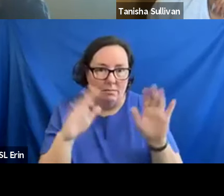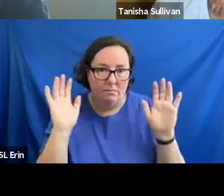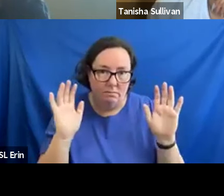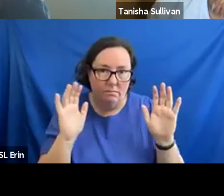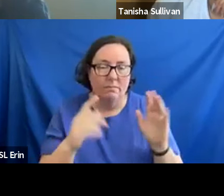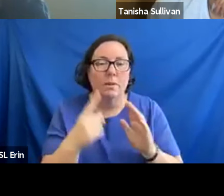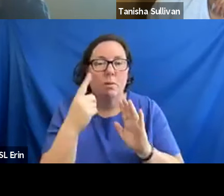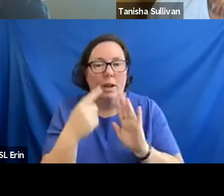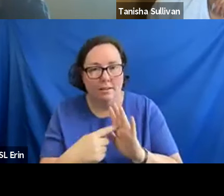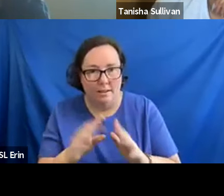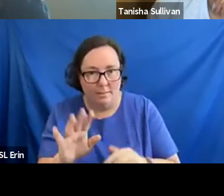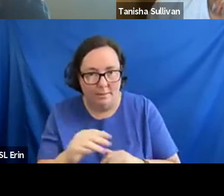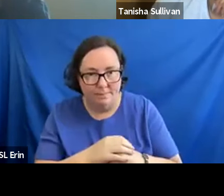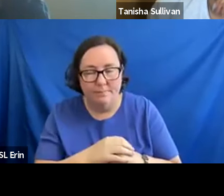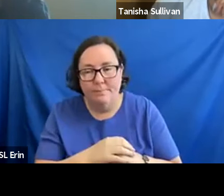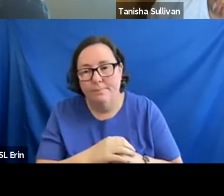One example is that